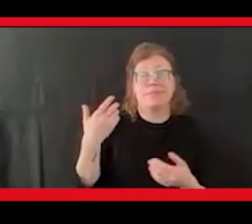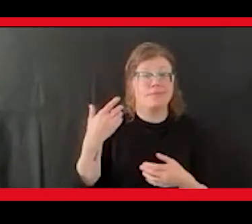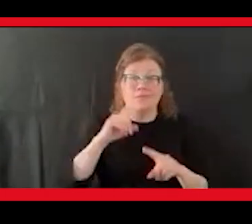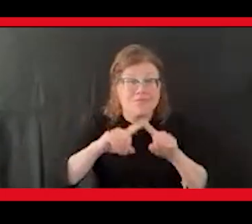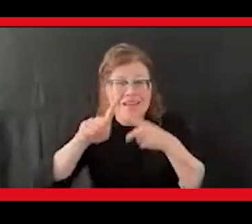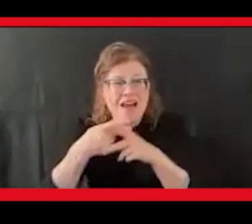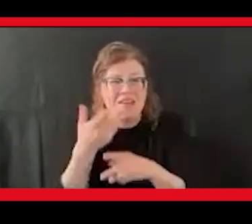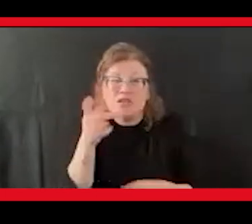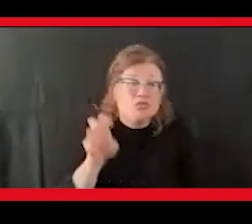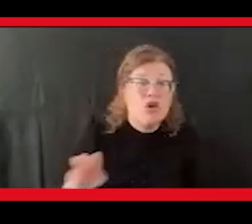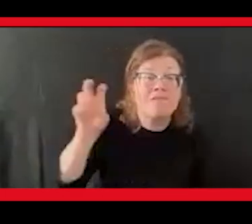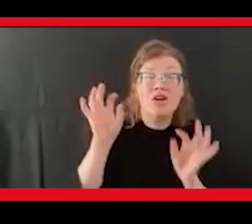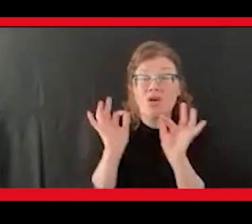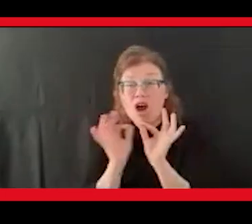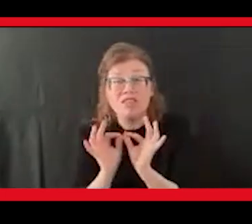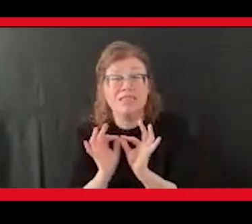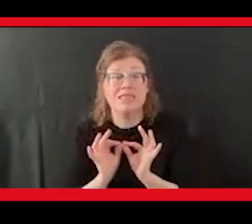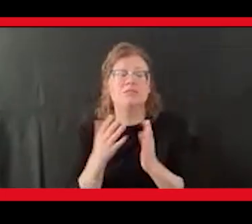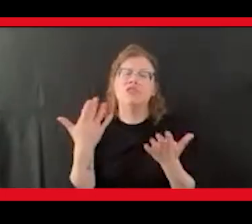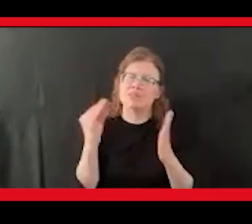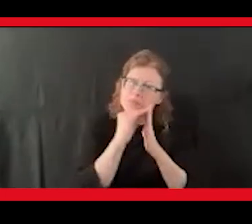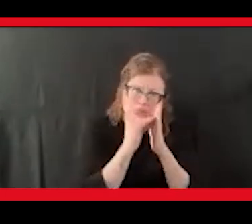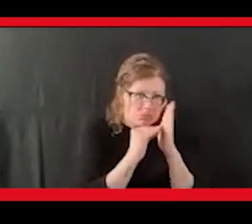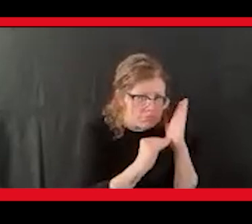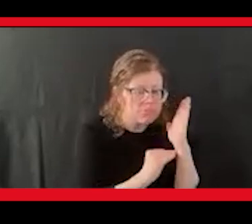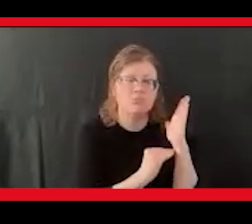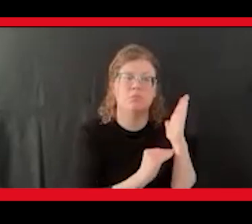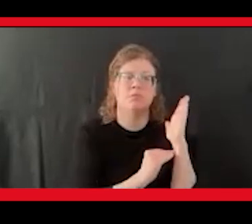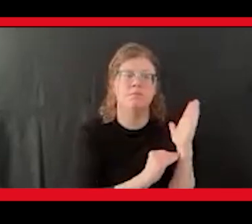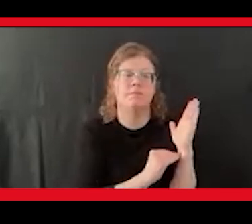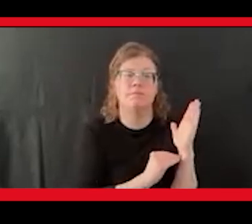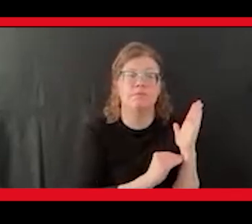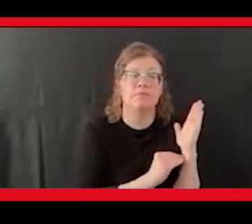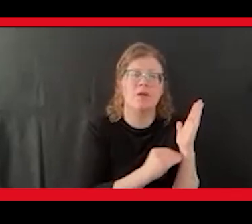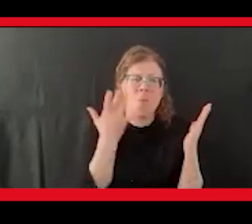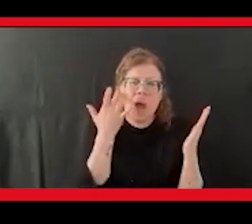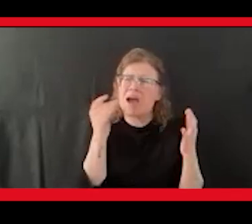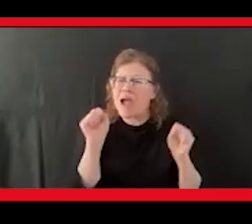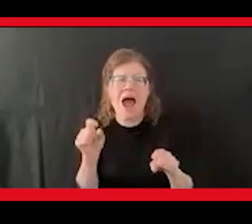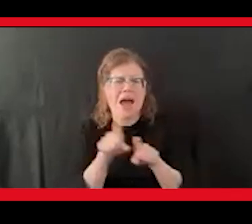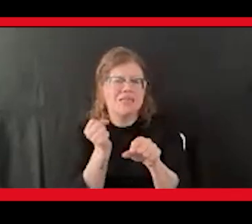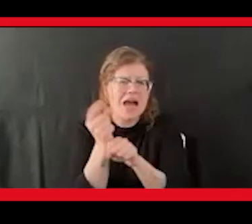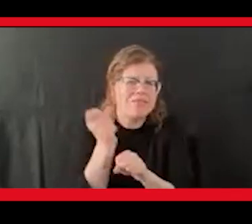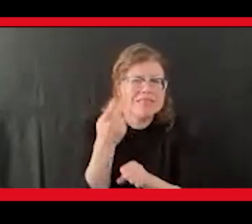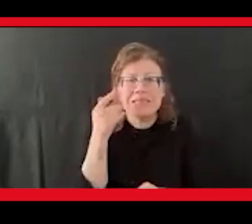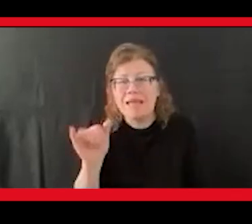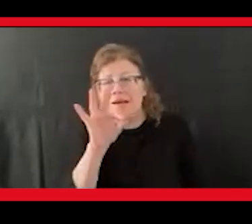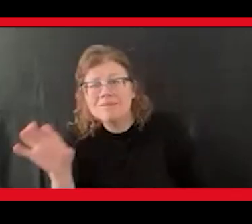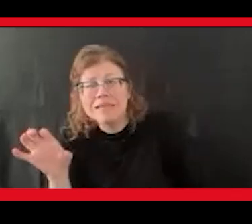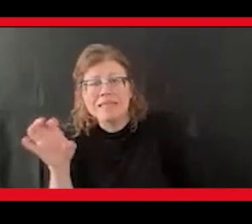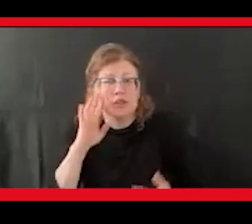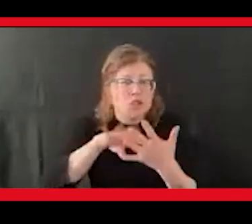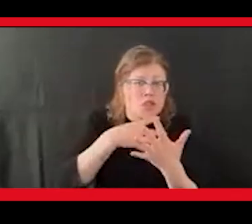You can include professional fee schedules like CARFAC, Canadian Actors Equity, etc. You should